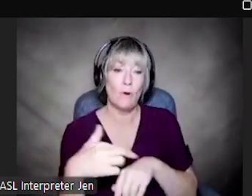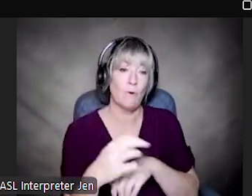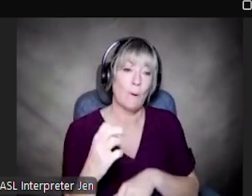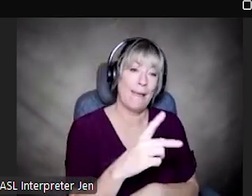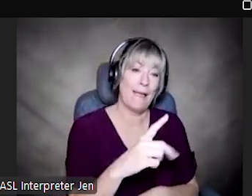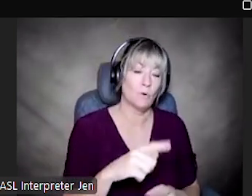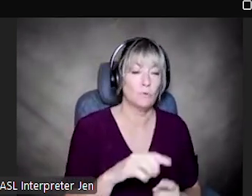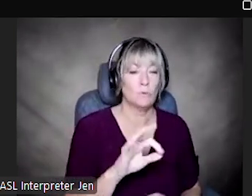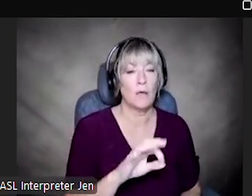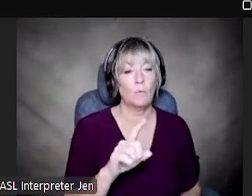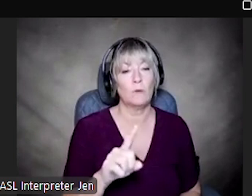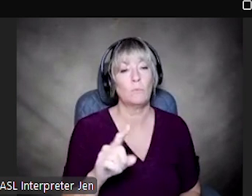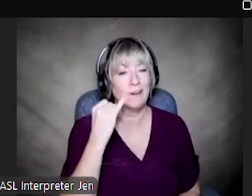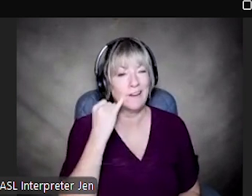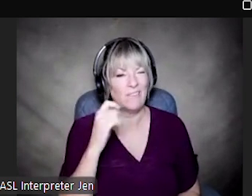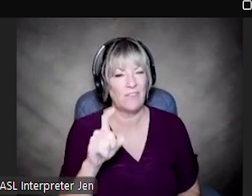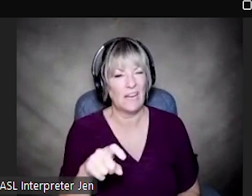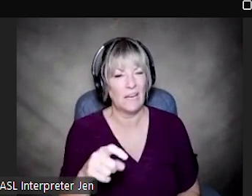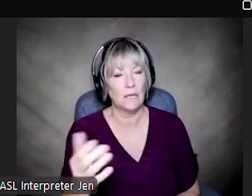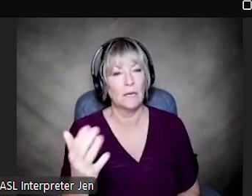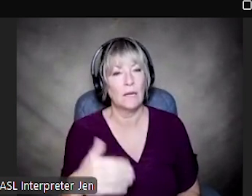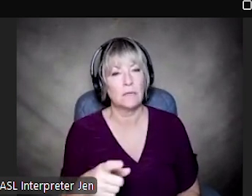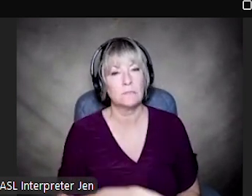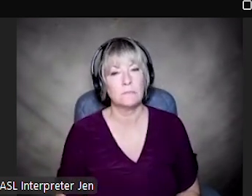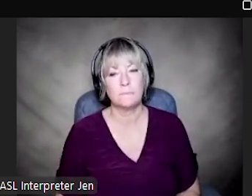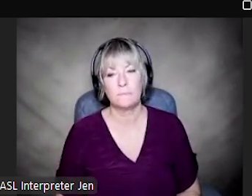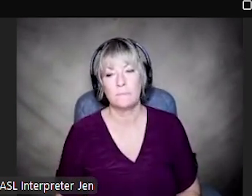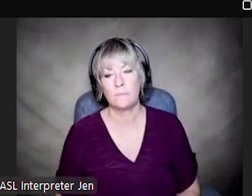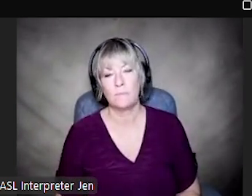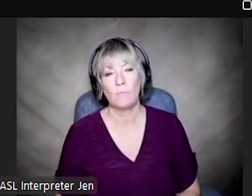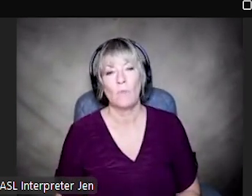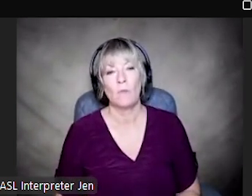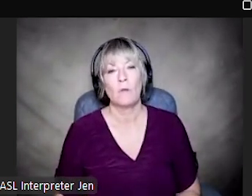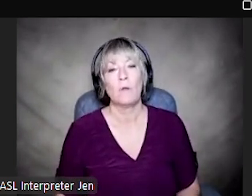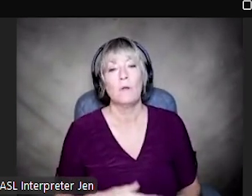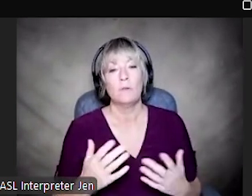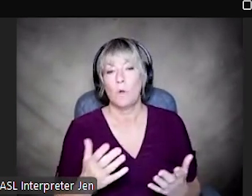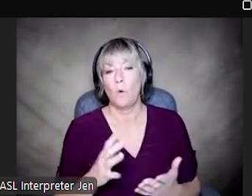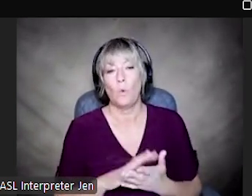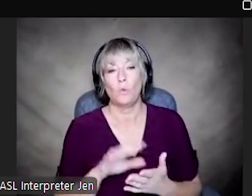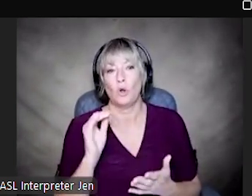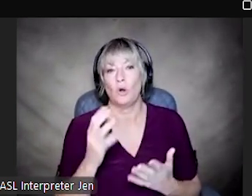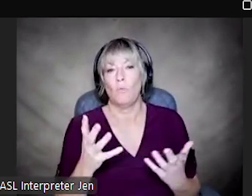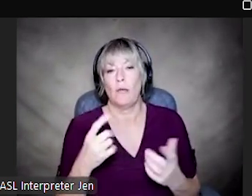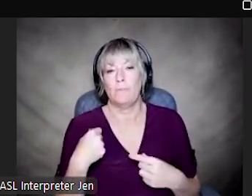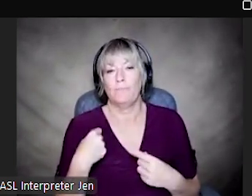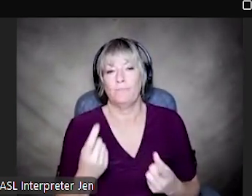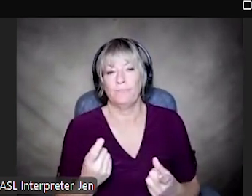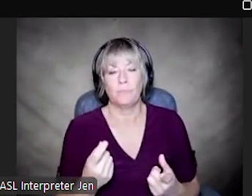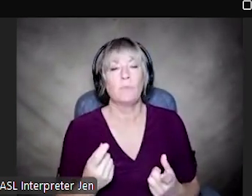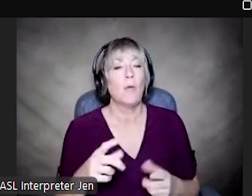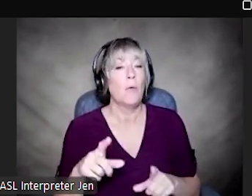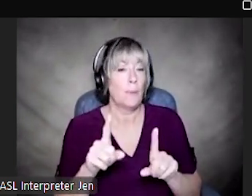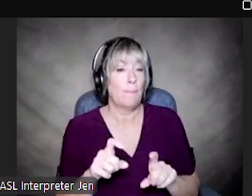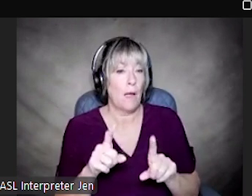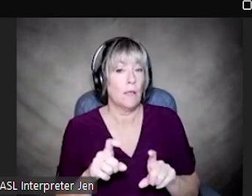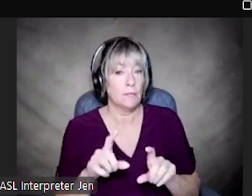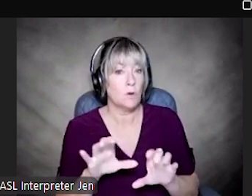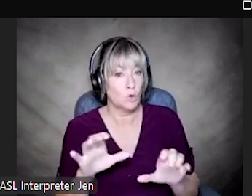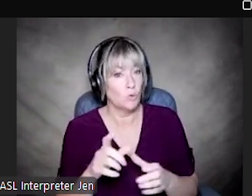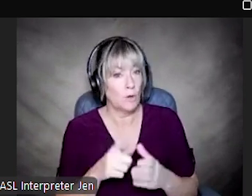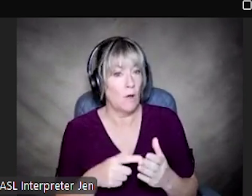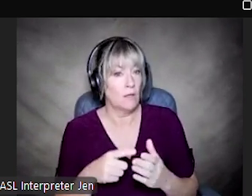if needed. Next slide, please. So what are we learning so far? Overall, the pilots are doing what we've